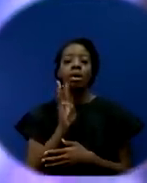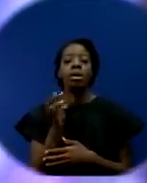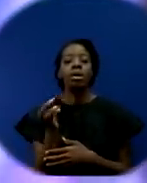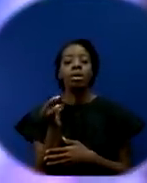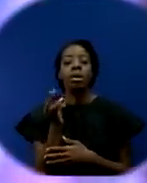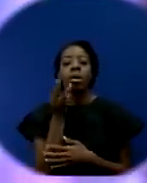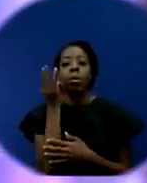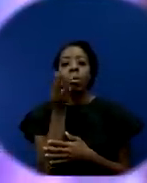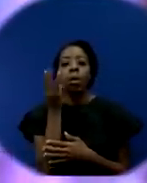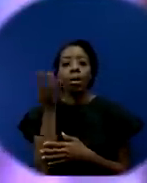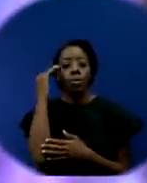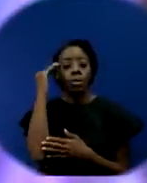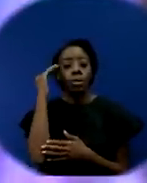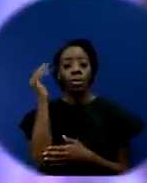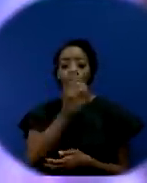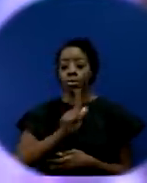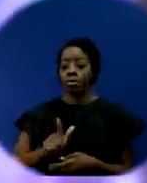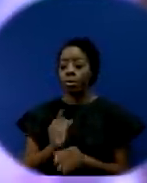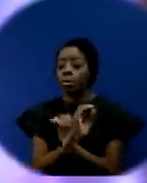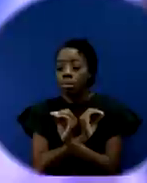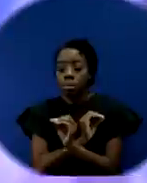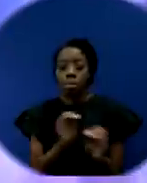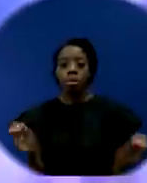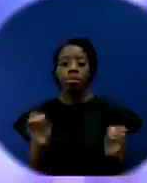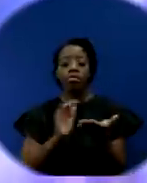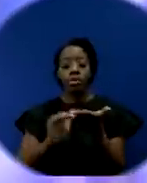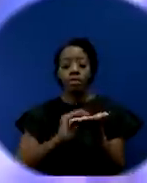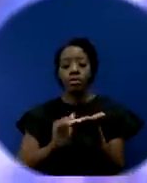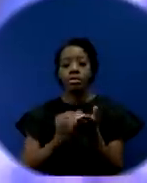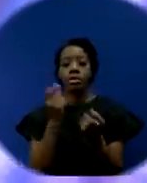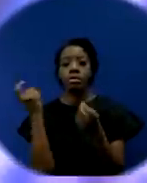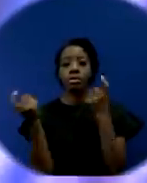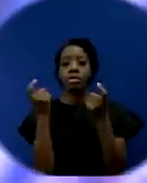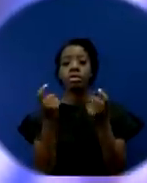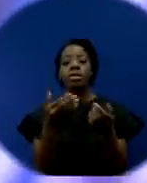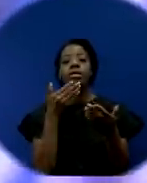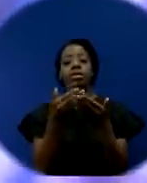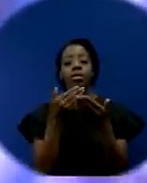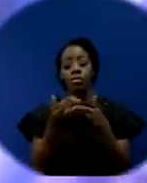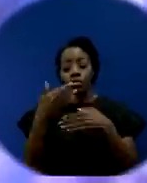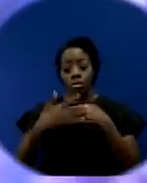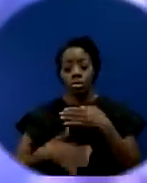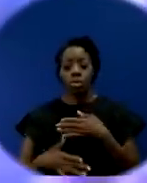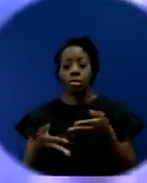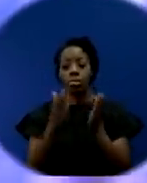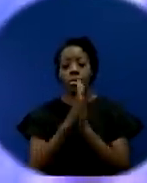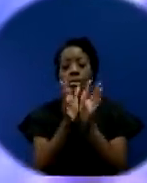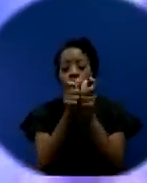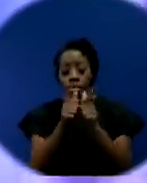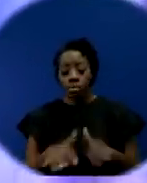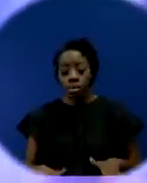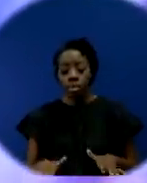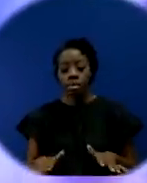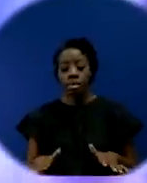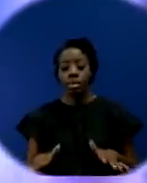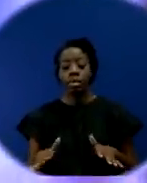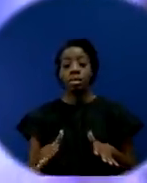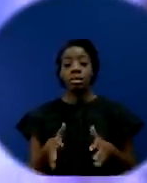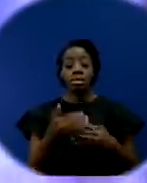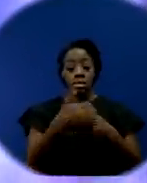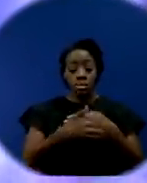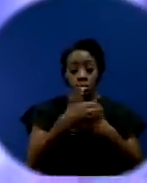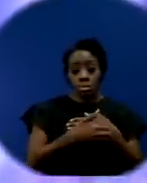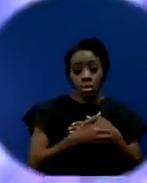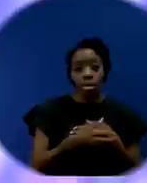without it, there would be no remission of sin. So we thank you for the blood. We pray that you bless these elements, that they'll be used